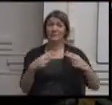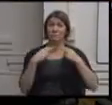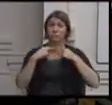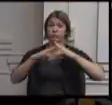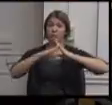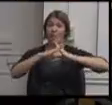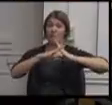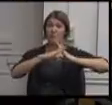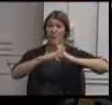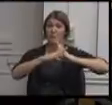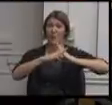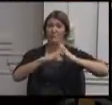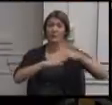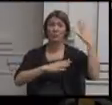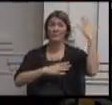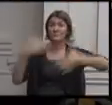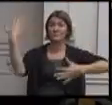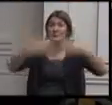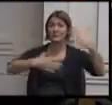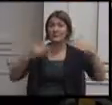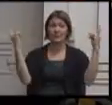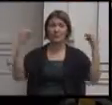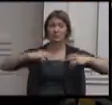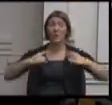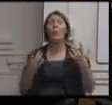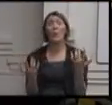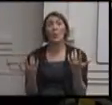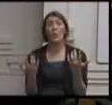Avenue being blocked by trees and wires down.